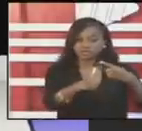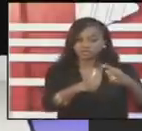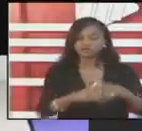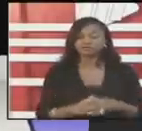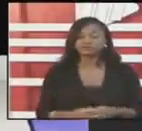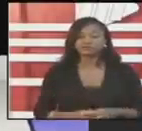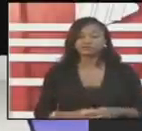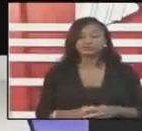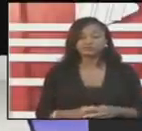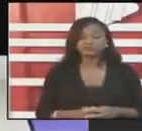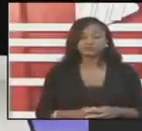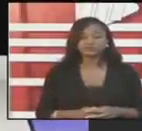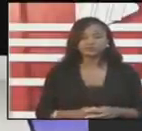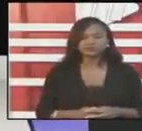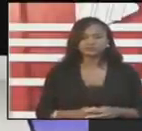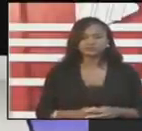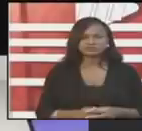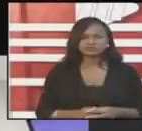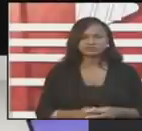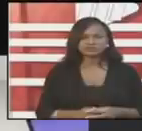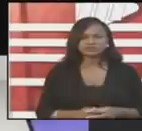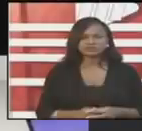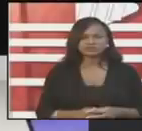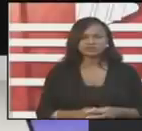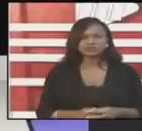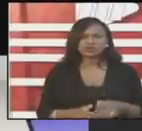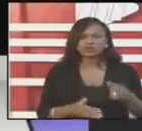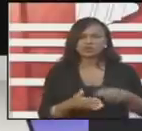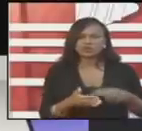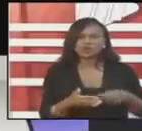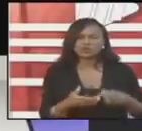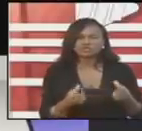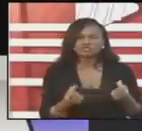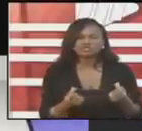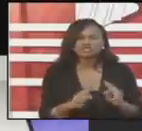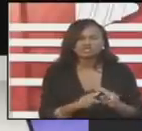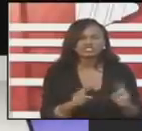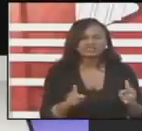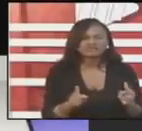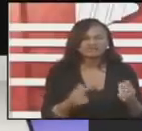is, what is being done differently at the